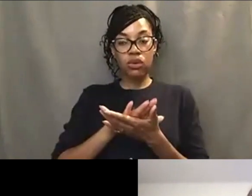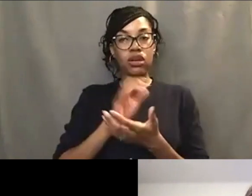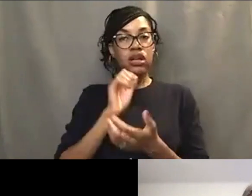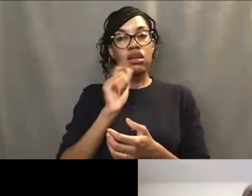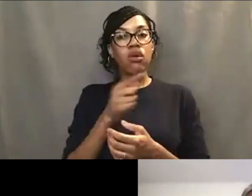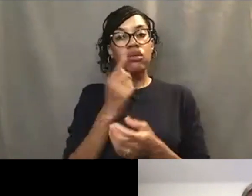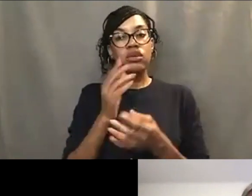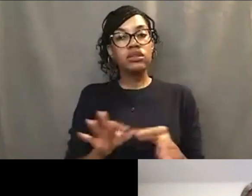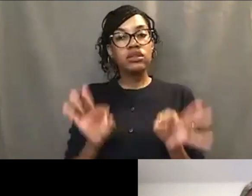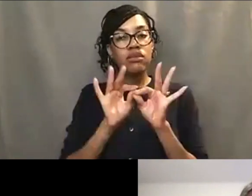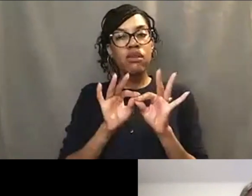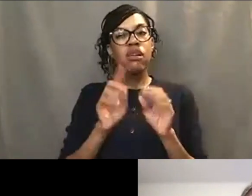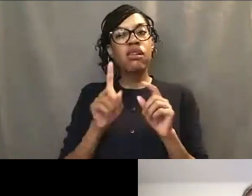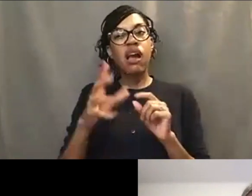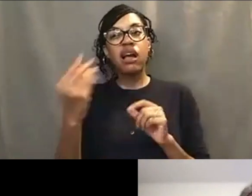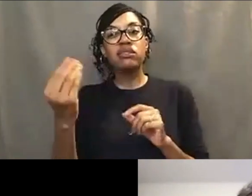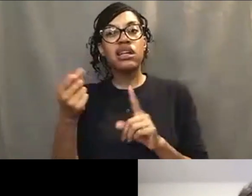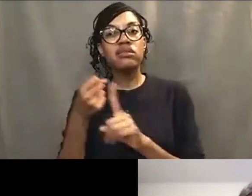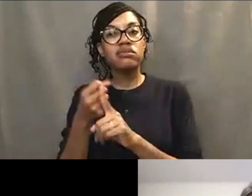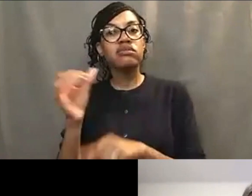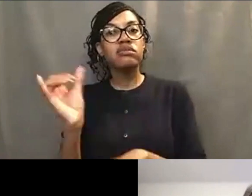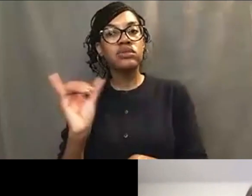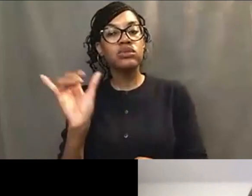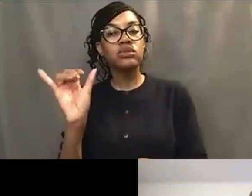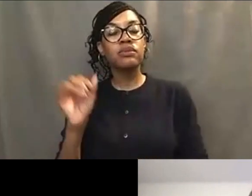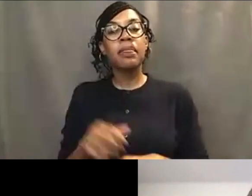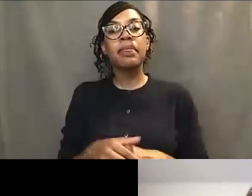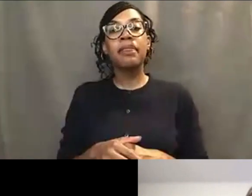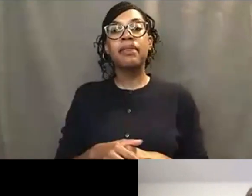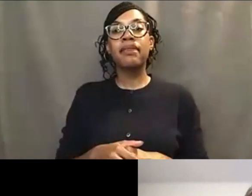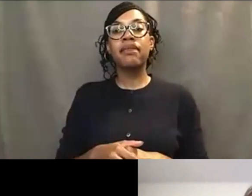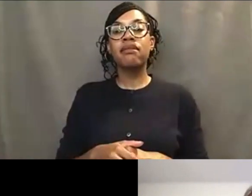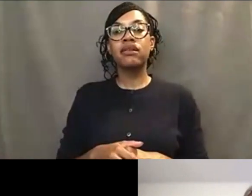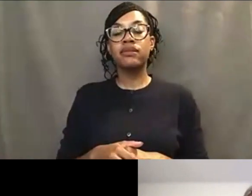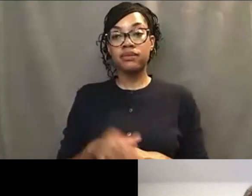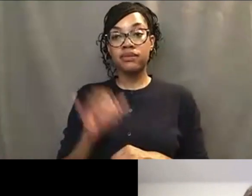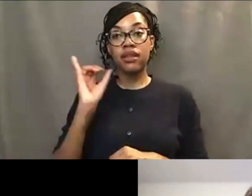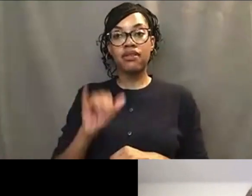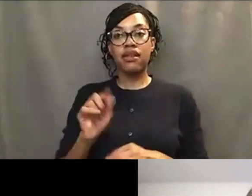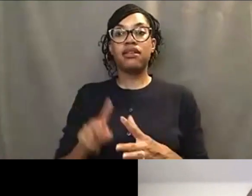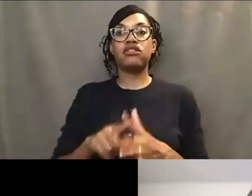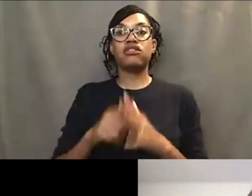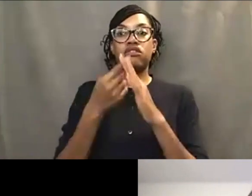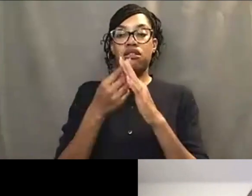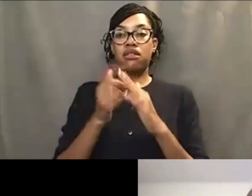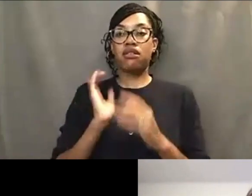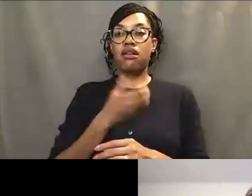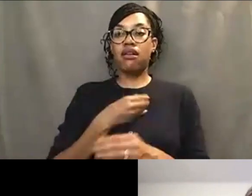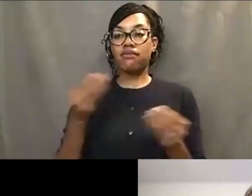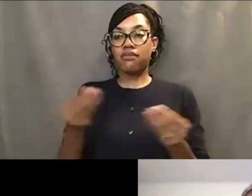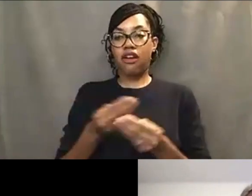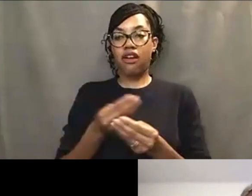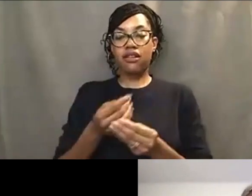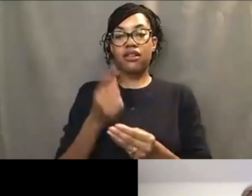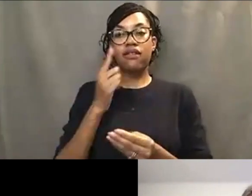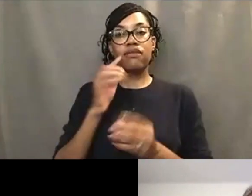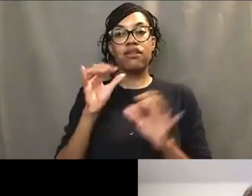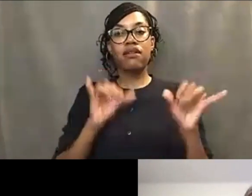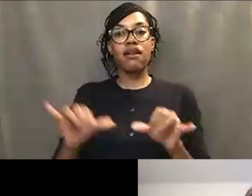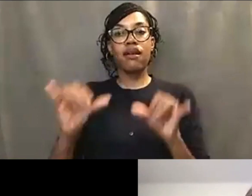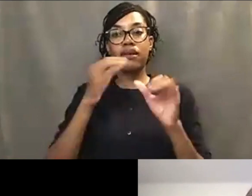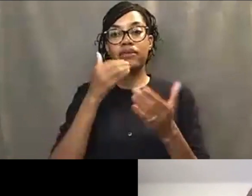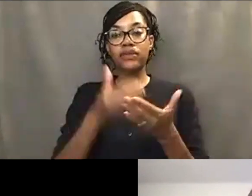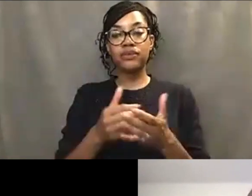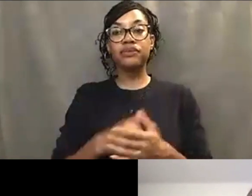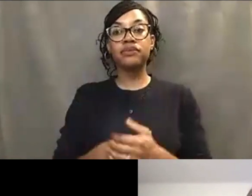important, but necessary. And this set the stage for our bargaining for the common good work. So Reclaim Our Schools led